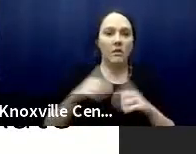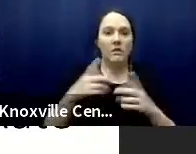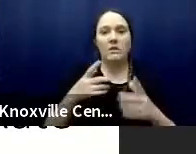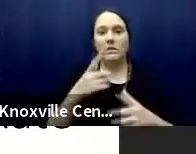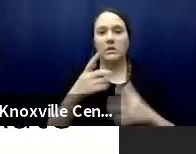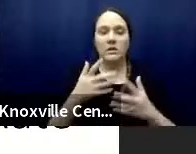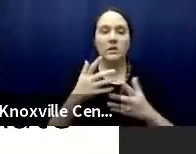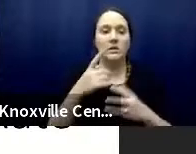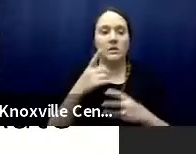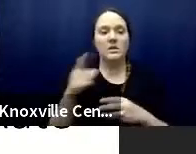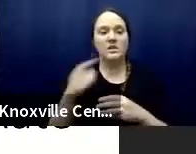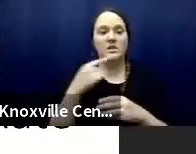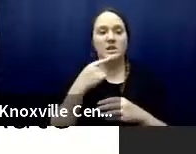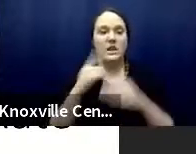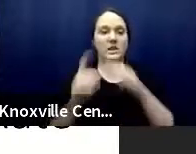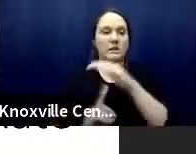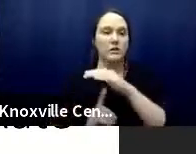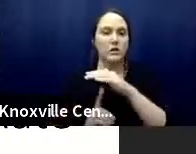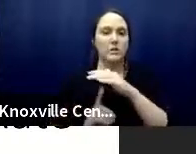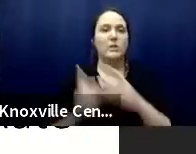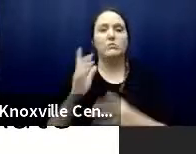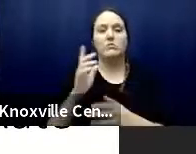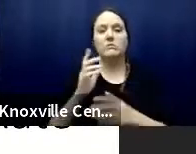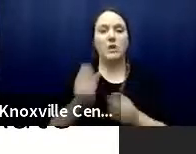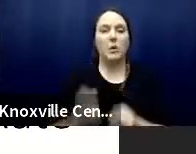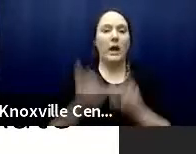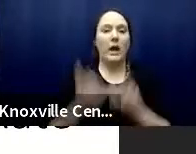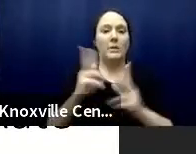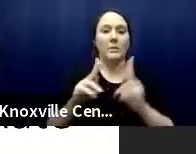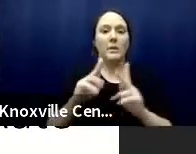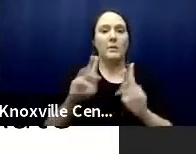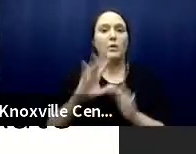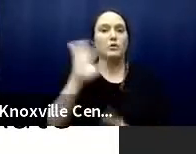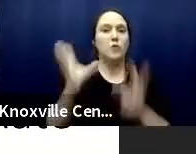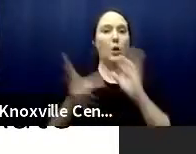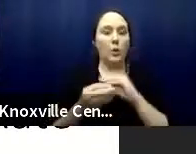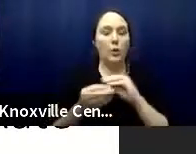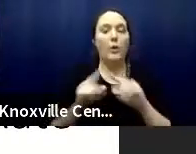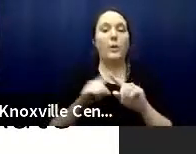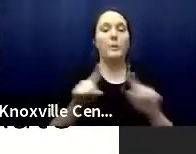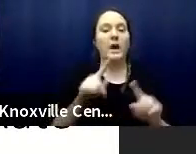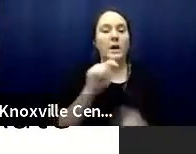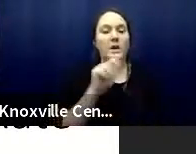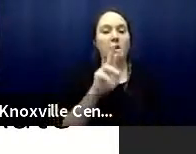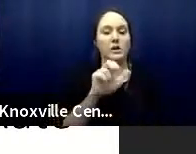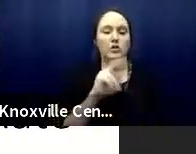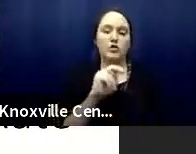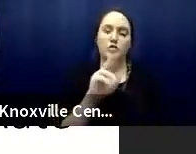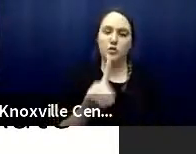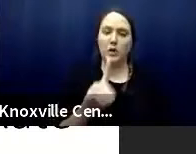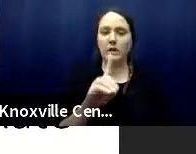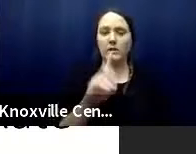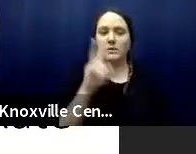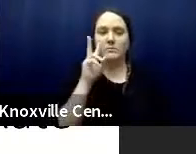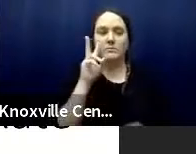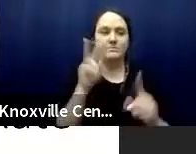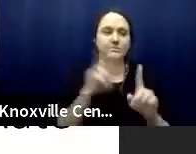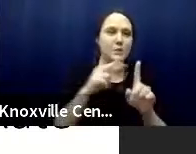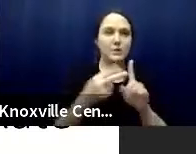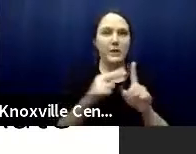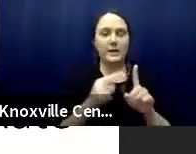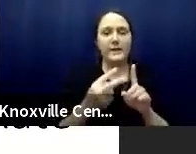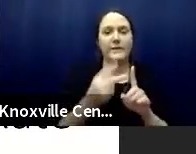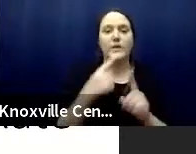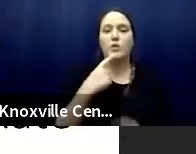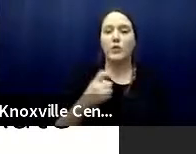the denominator in that. But I think just from a trending perspective, the red is